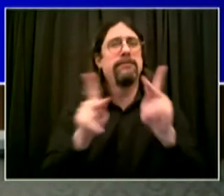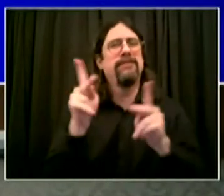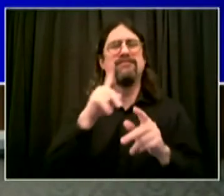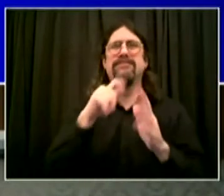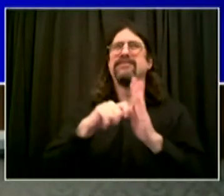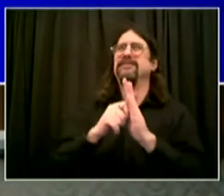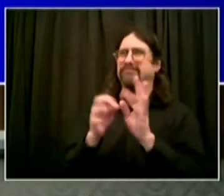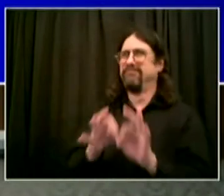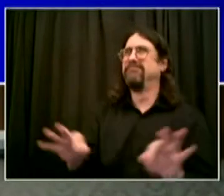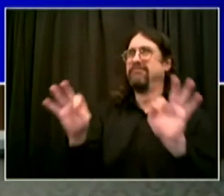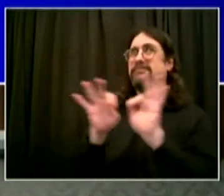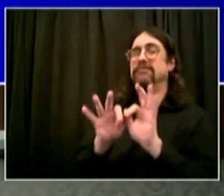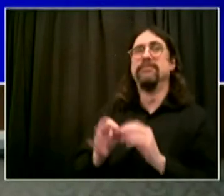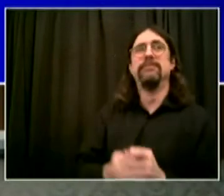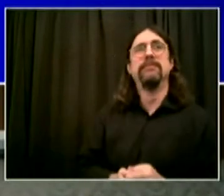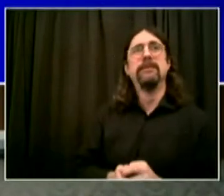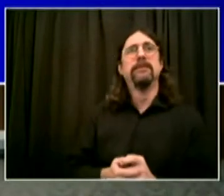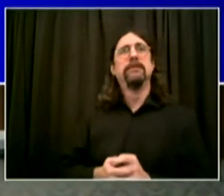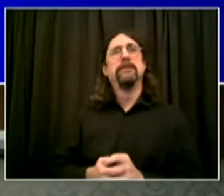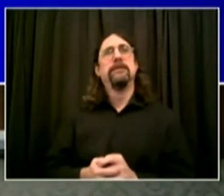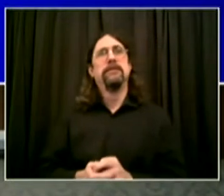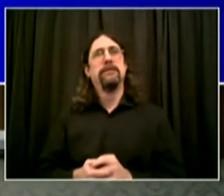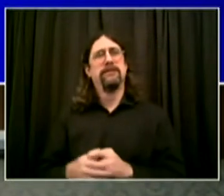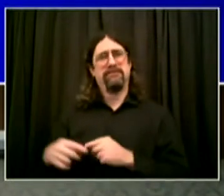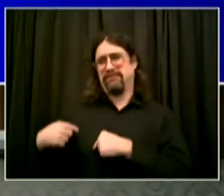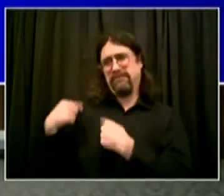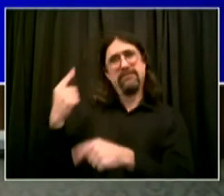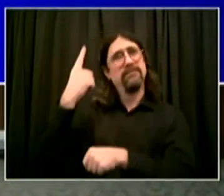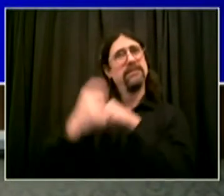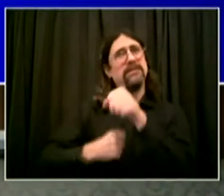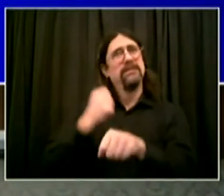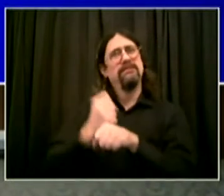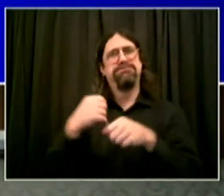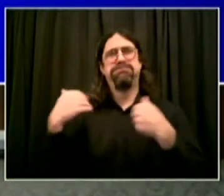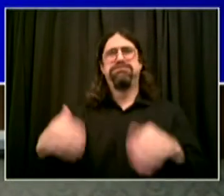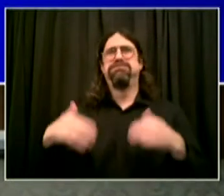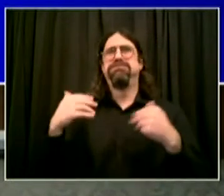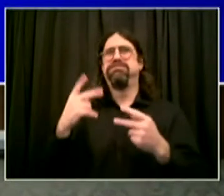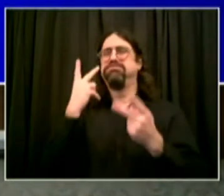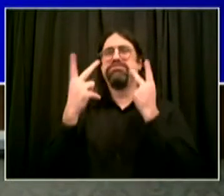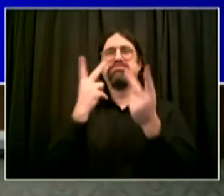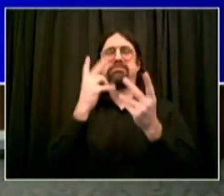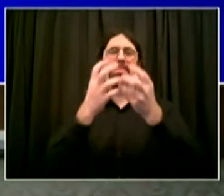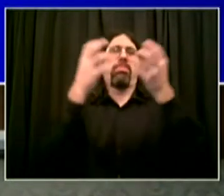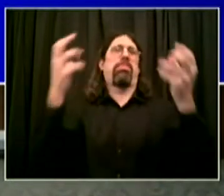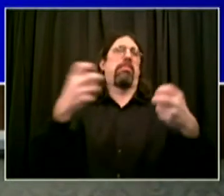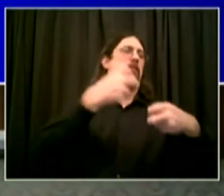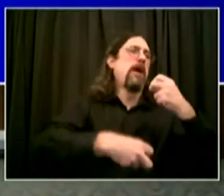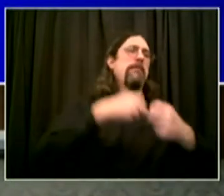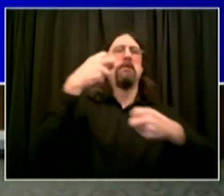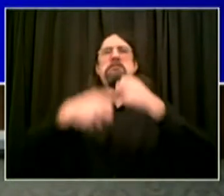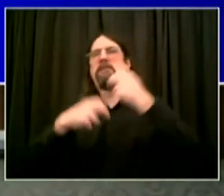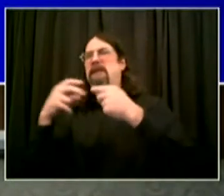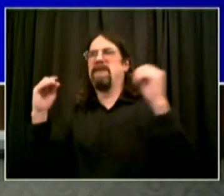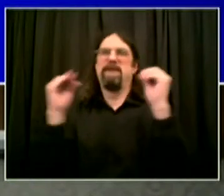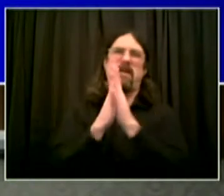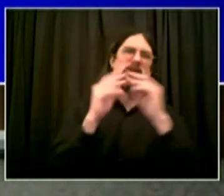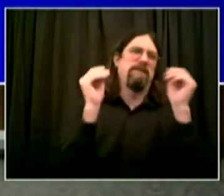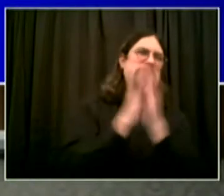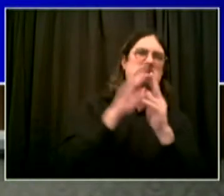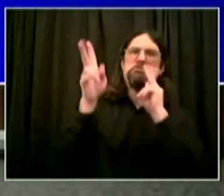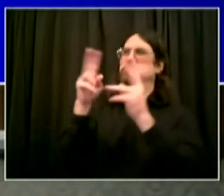Yorkers affected by crime to be empowered and confident to work with the NYPD to get the